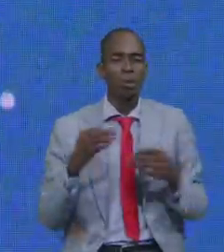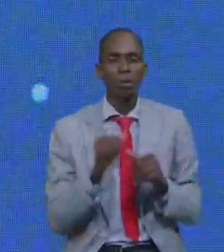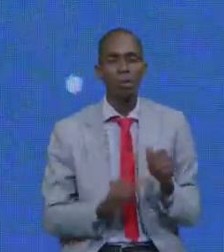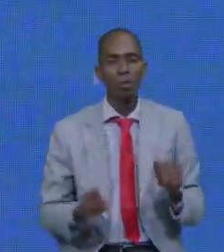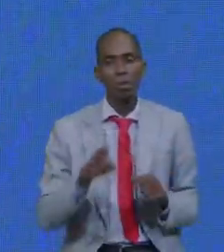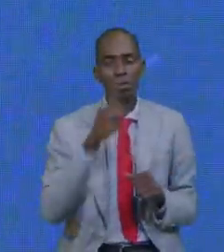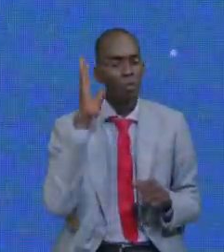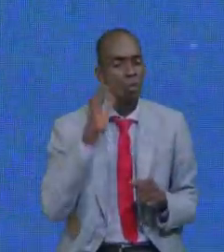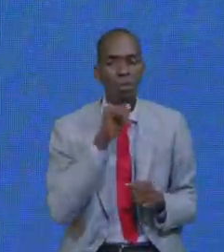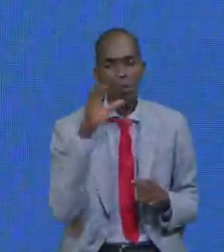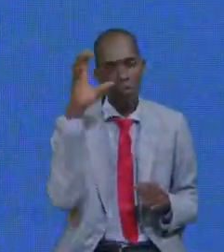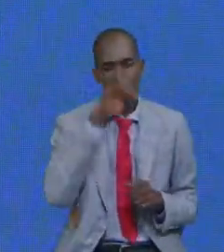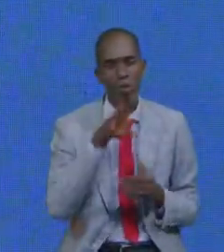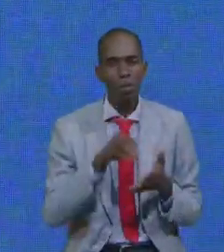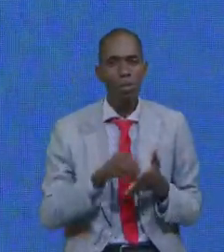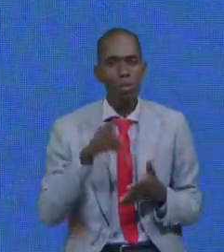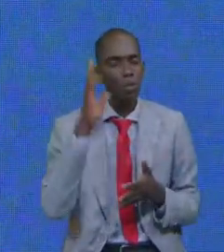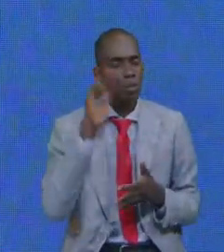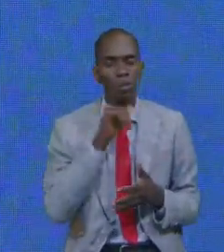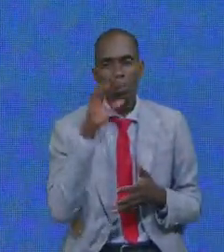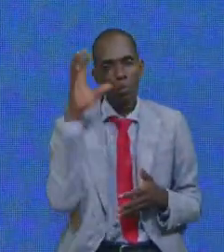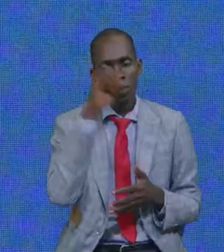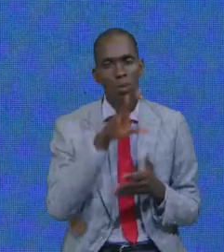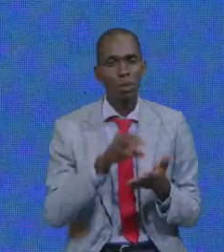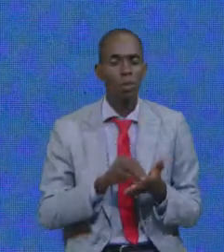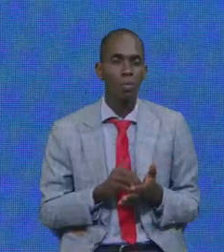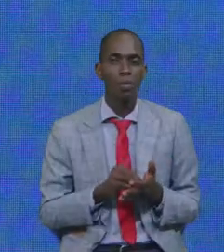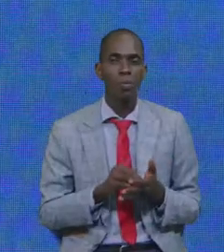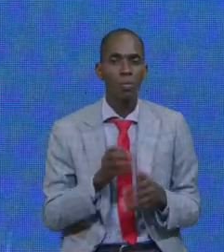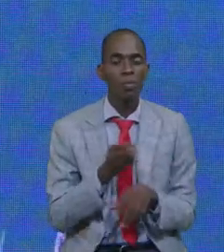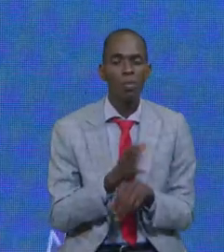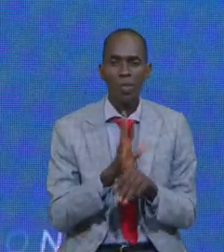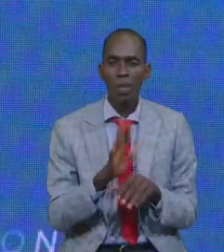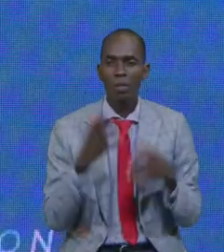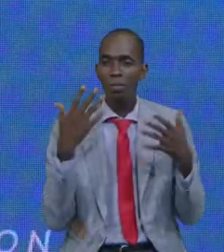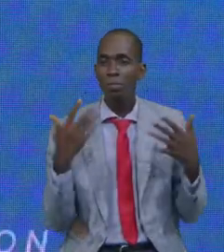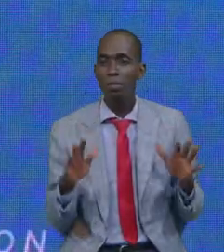out. You will not be left out. Counselors, are we true?